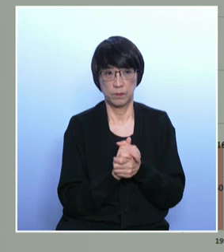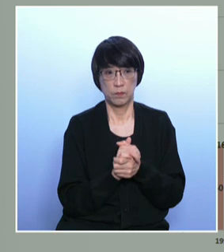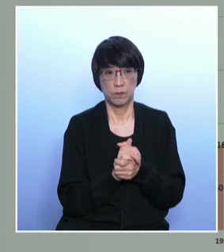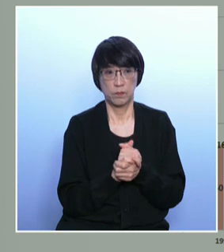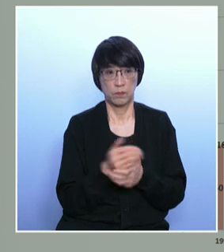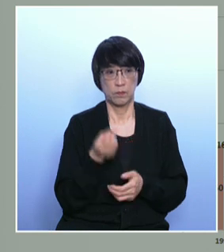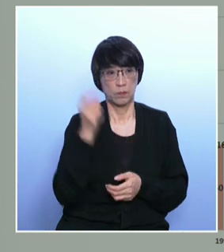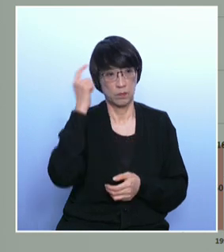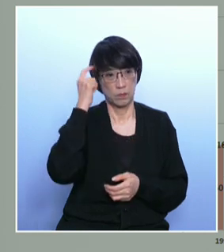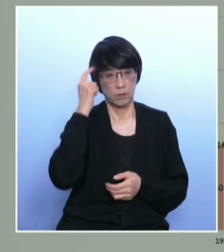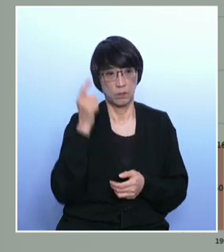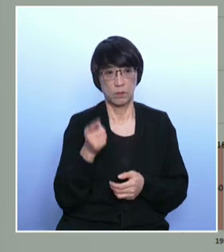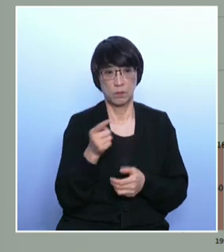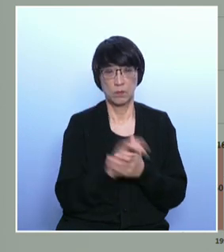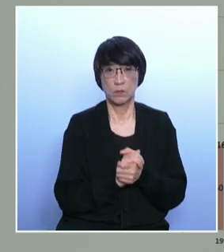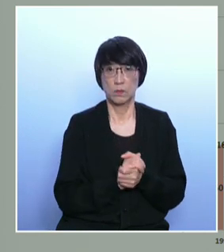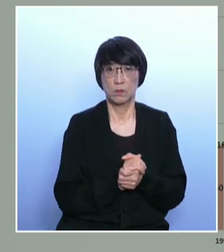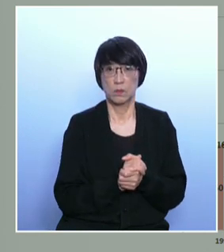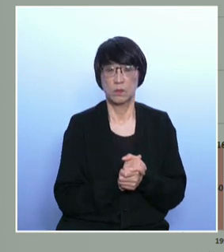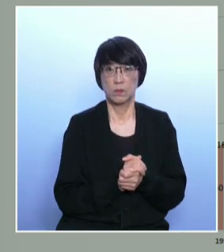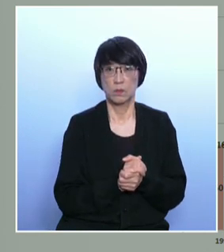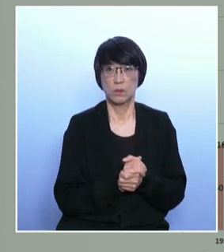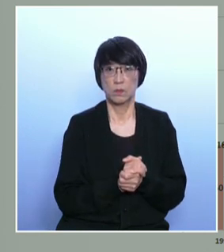Some more background information.